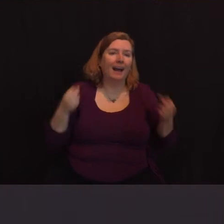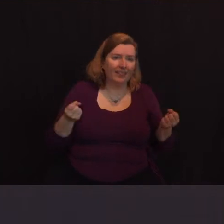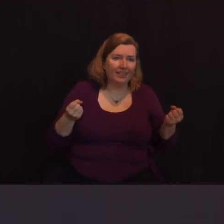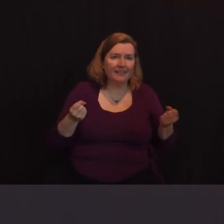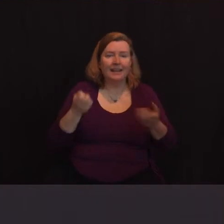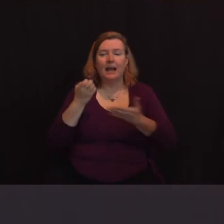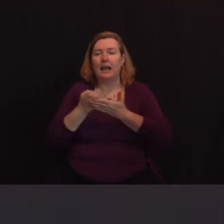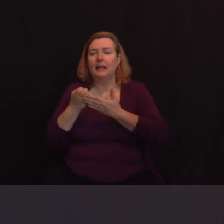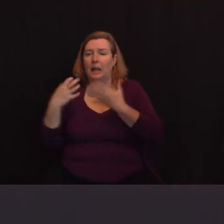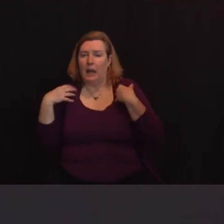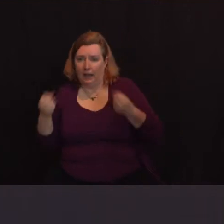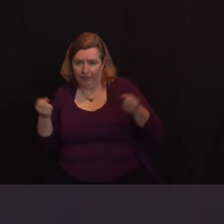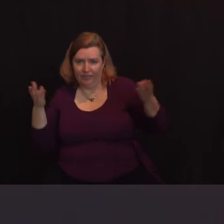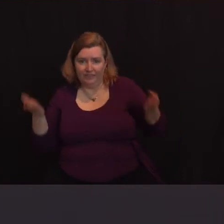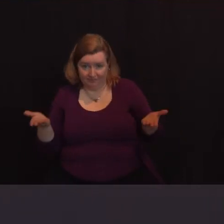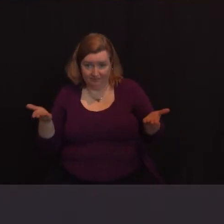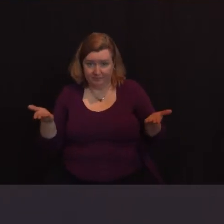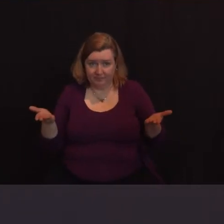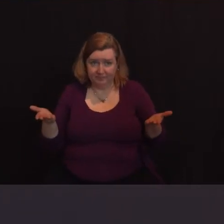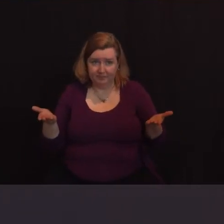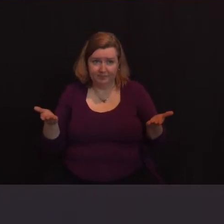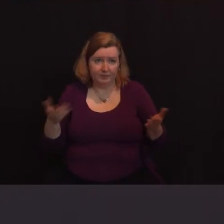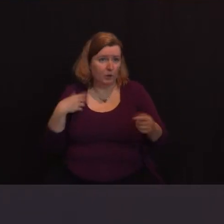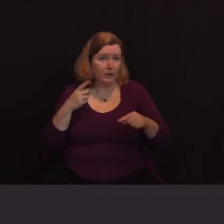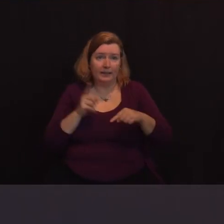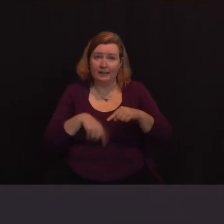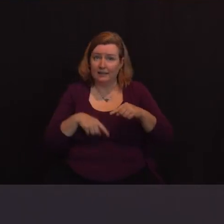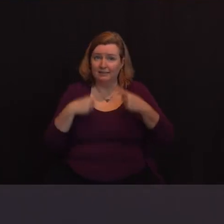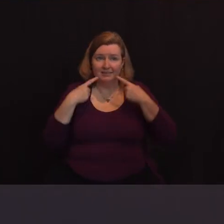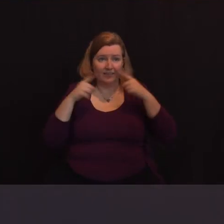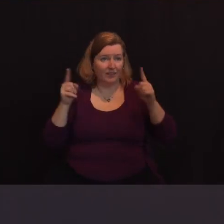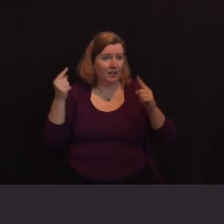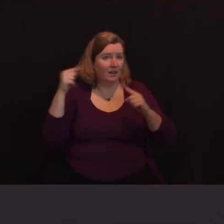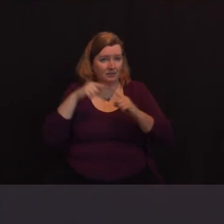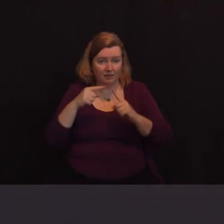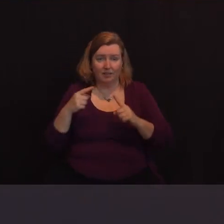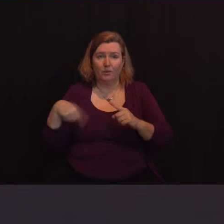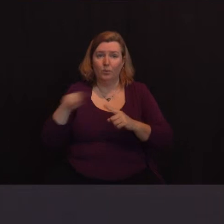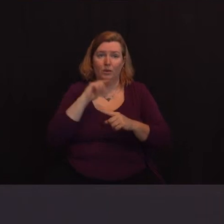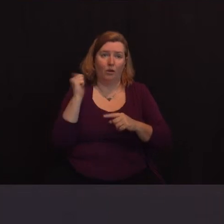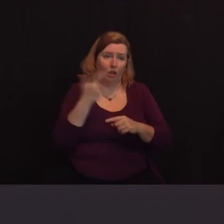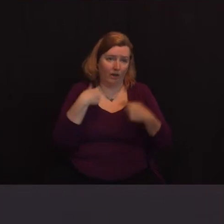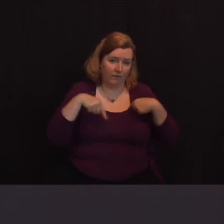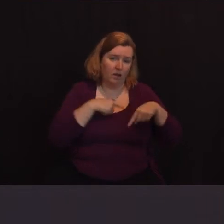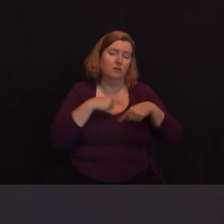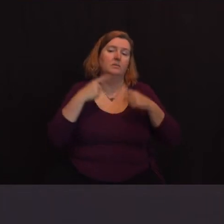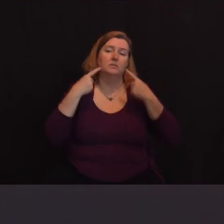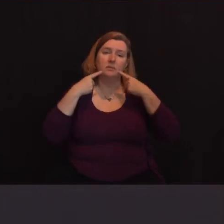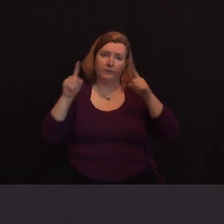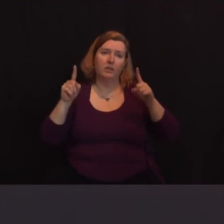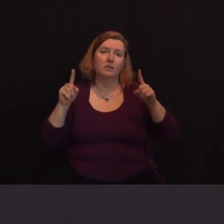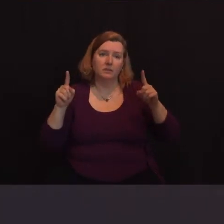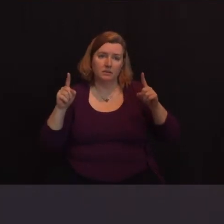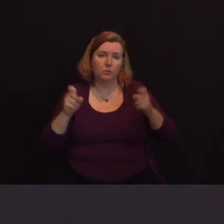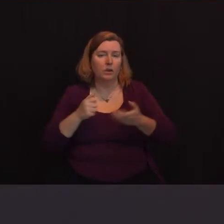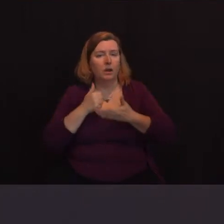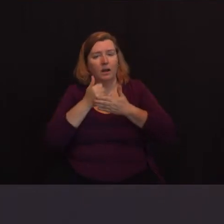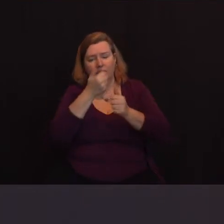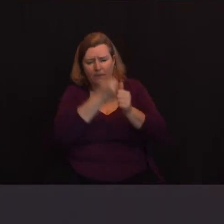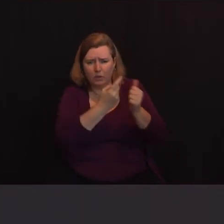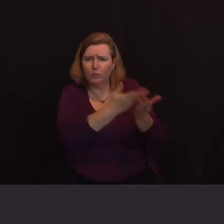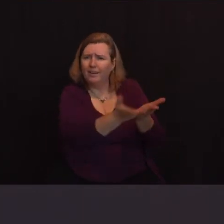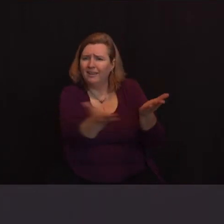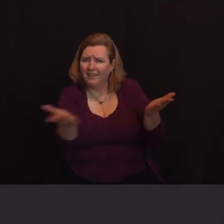not get to where we need to get to unless we all get there. So we want to try to touch everybody in our state in some